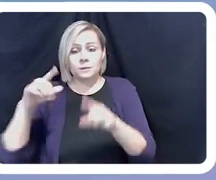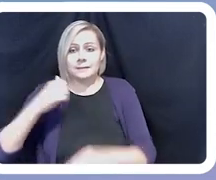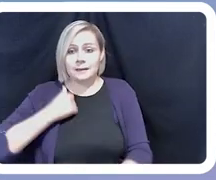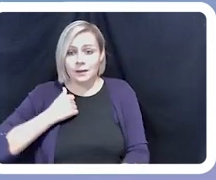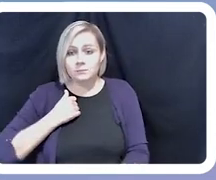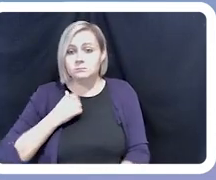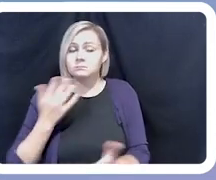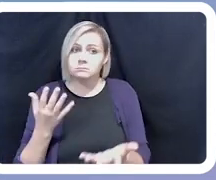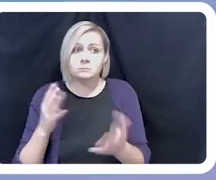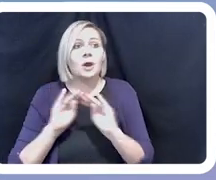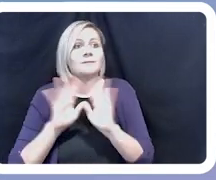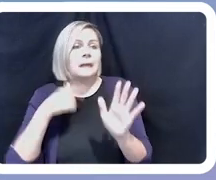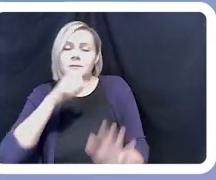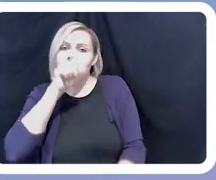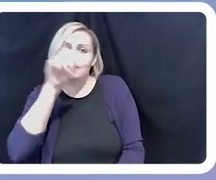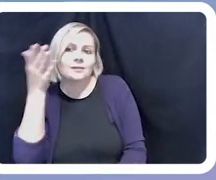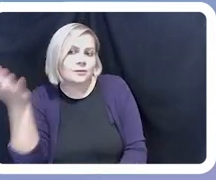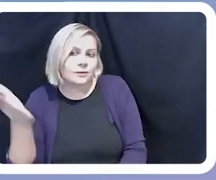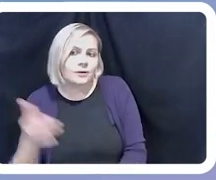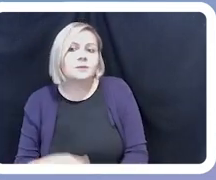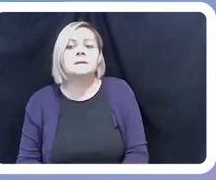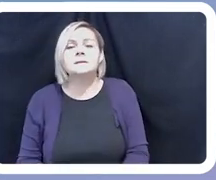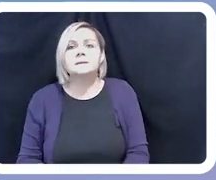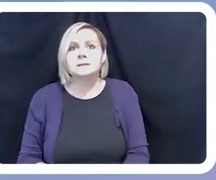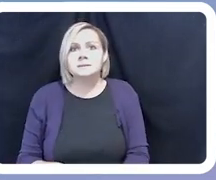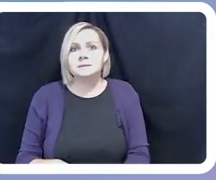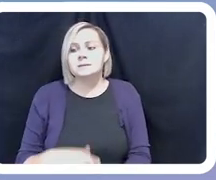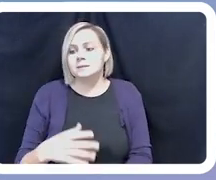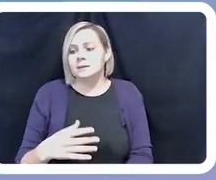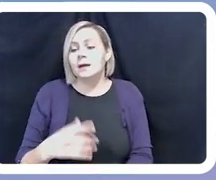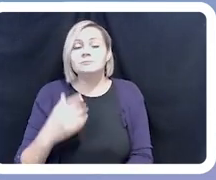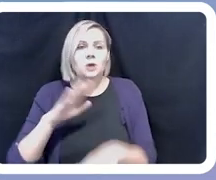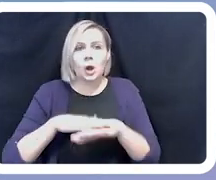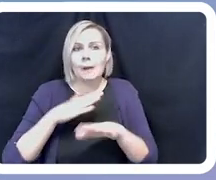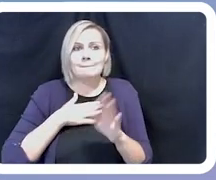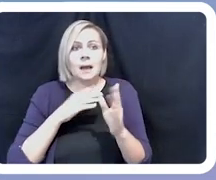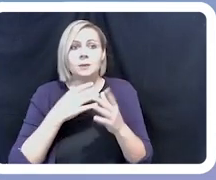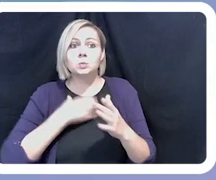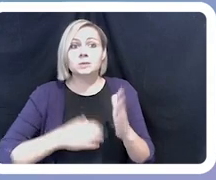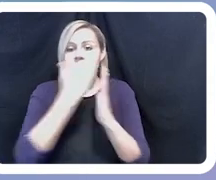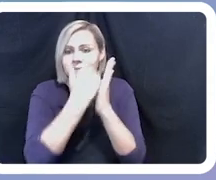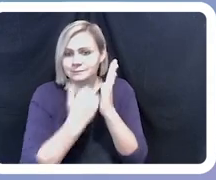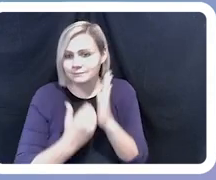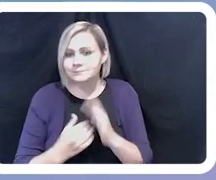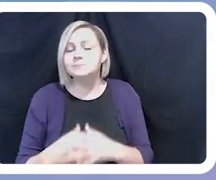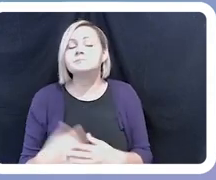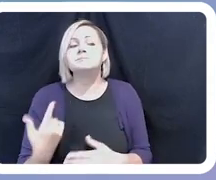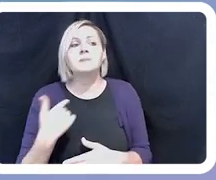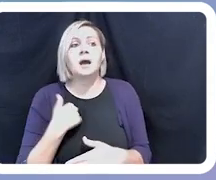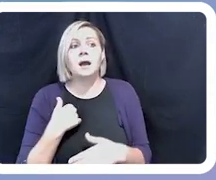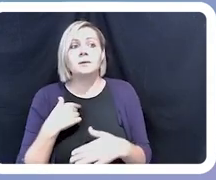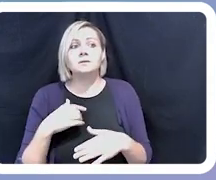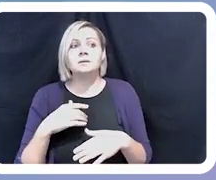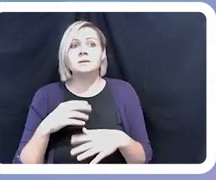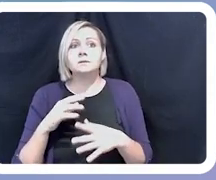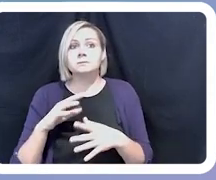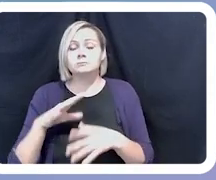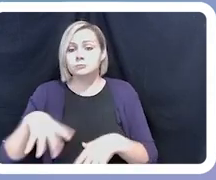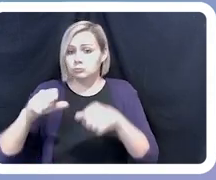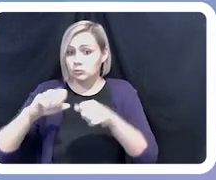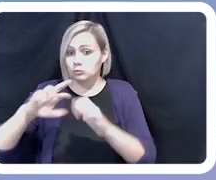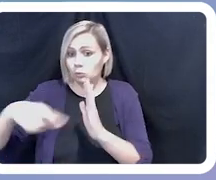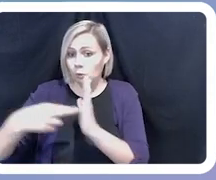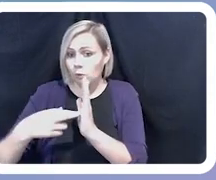in Canada, obviously, and I loved it up there. It was like on my bucket list. So I was on the role on